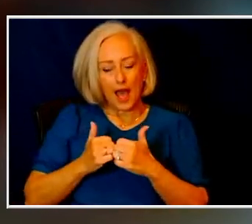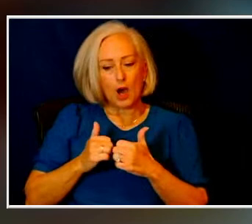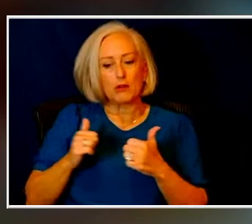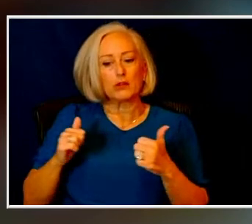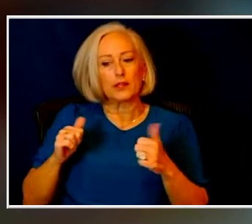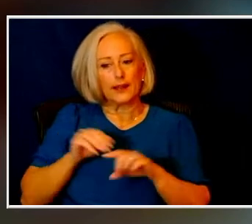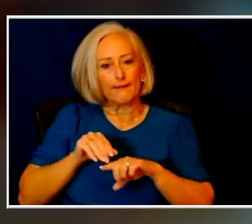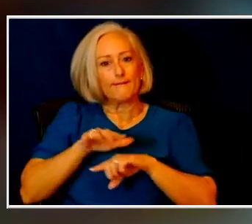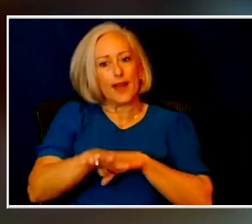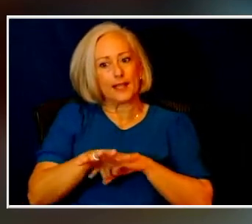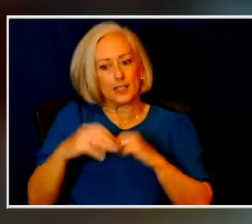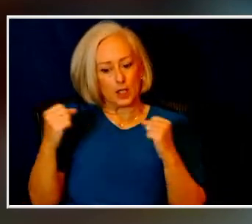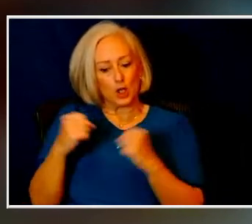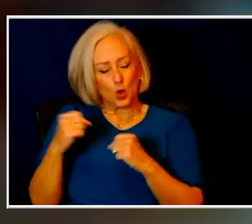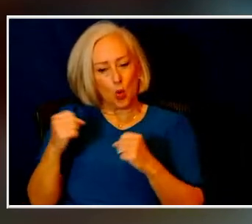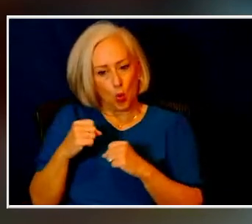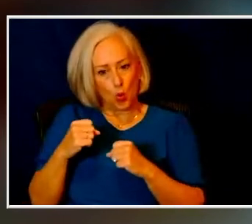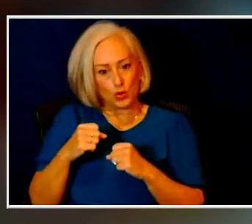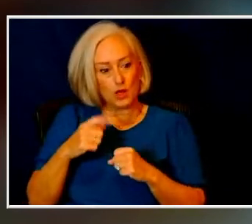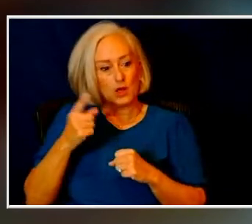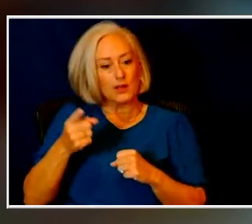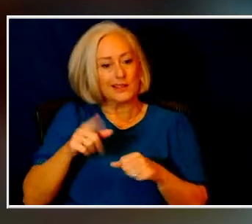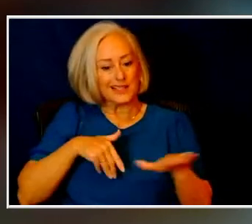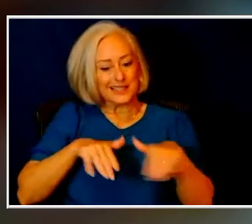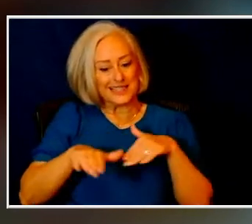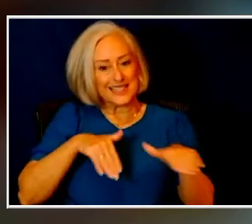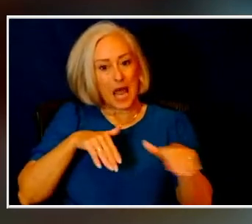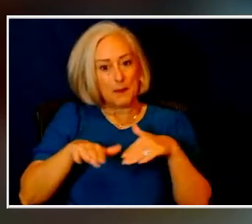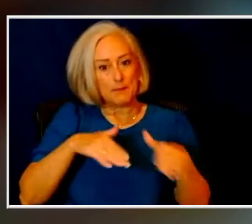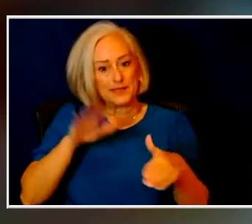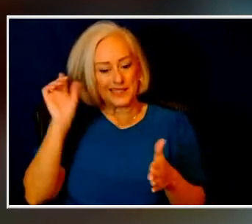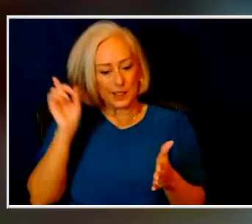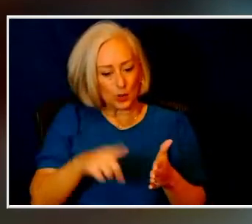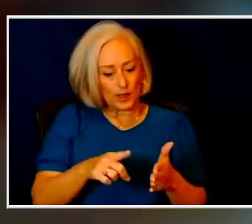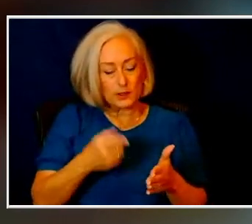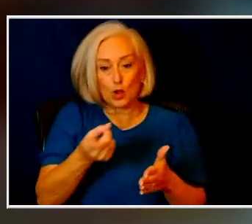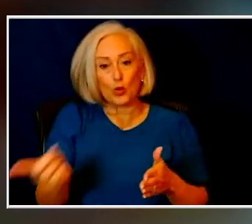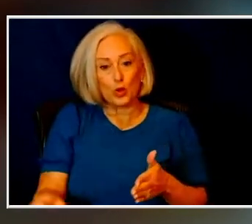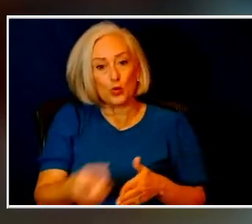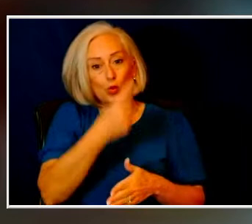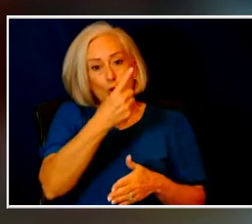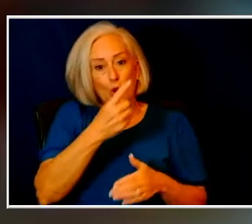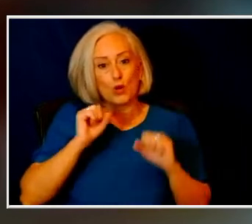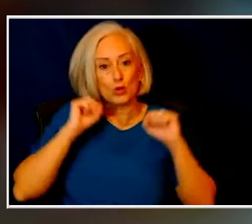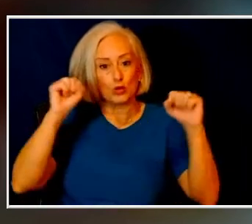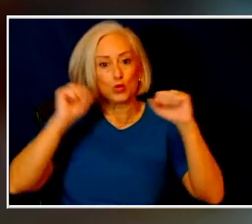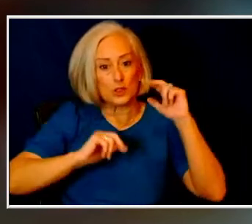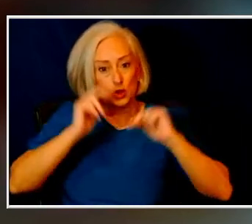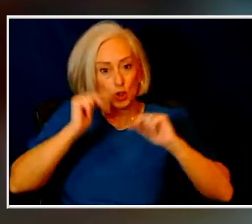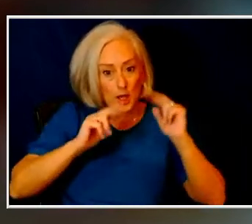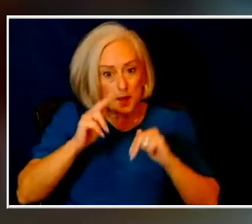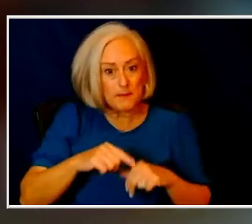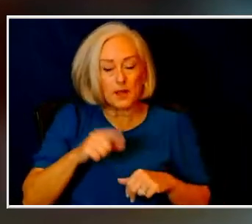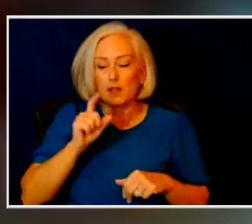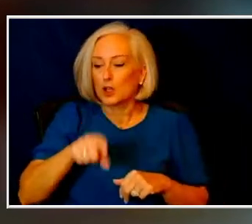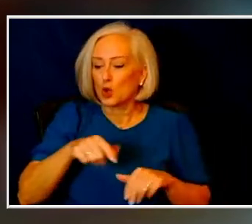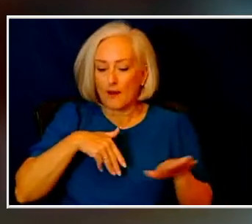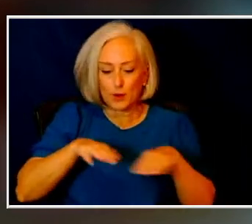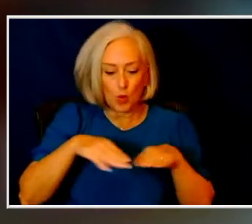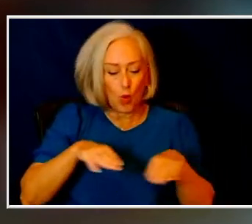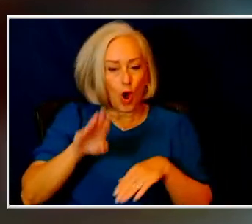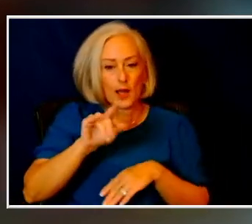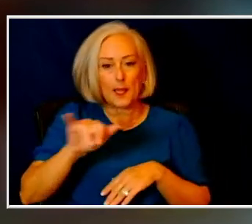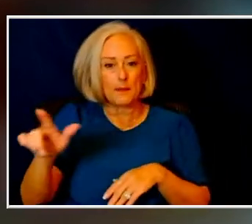So you either go to a gym or go to a mall, or you walk. You have to walk. And I just want to